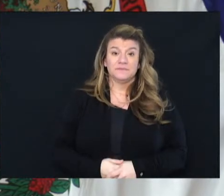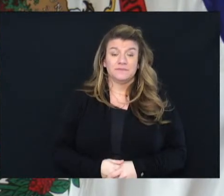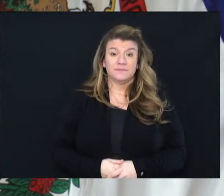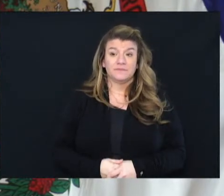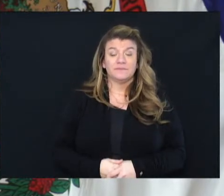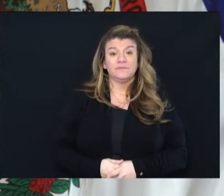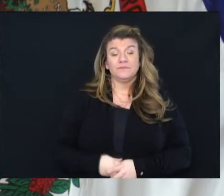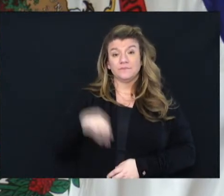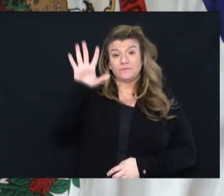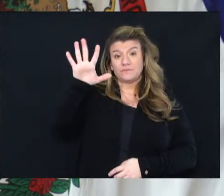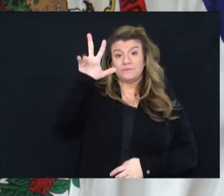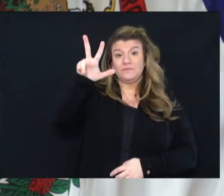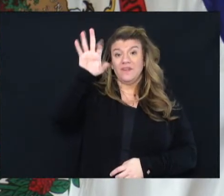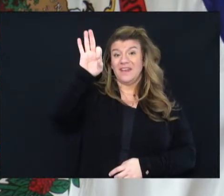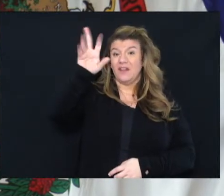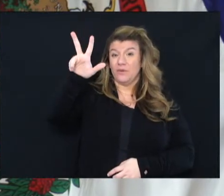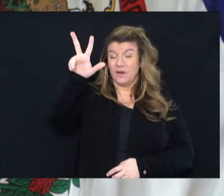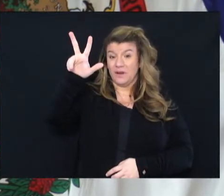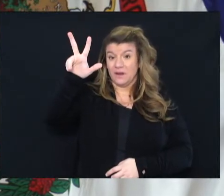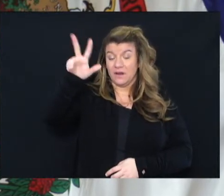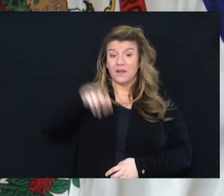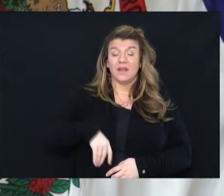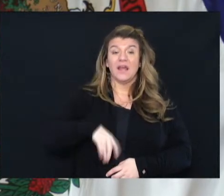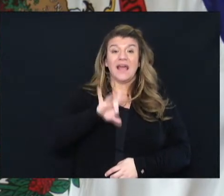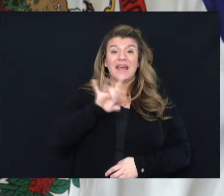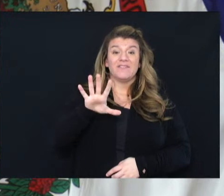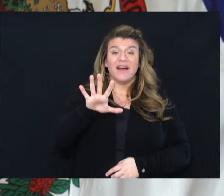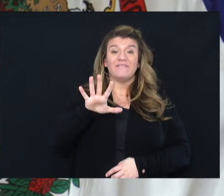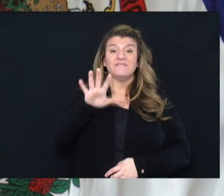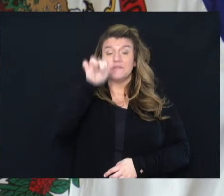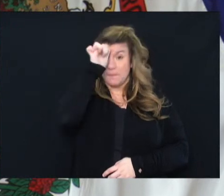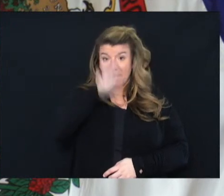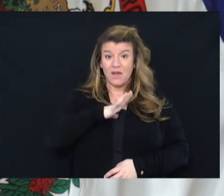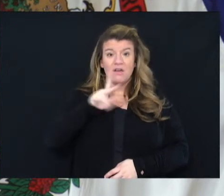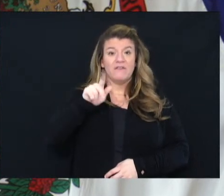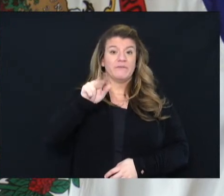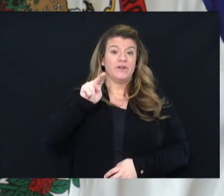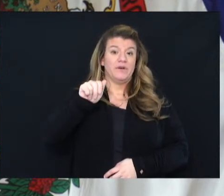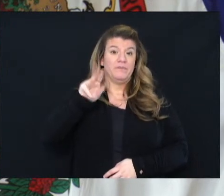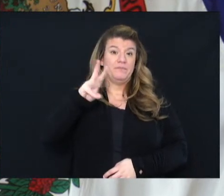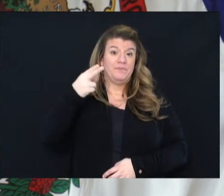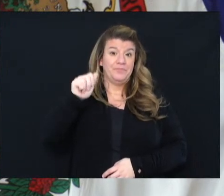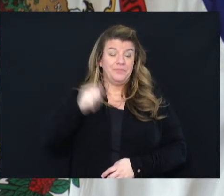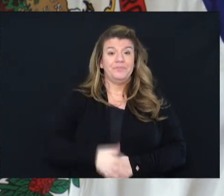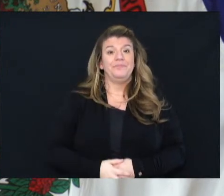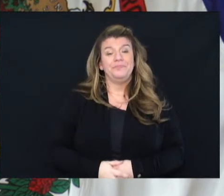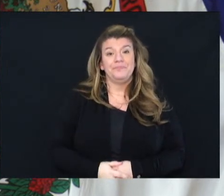The 5,393rd death in West Virginia is an 85-year-old male from Kanawha County.